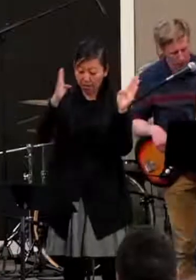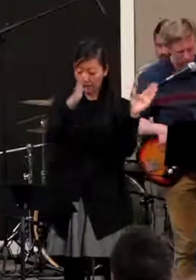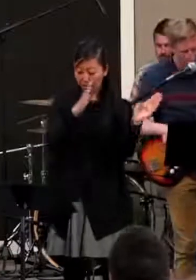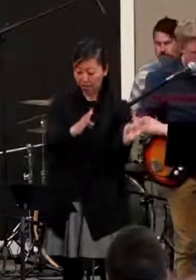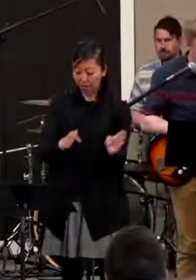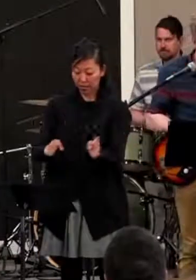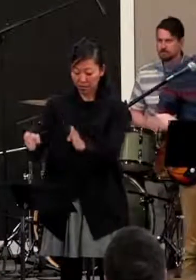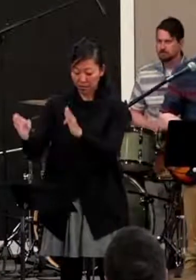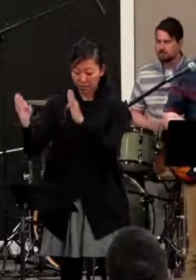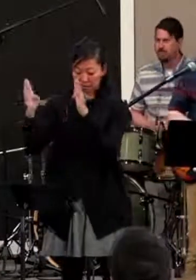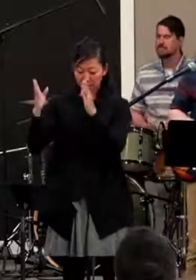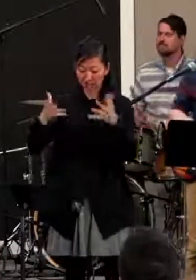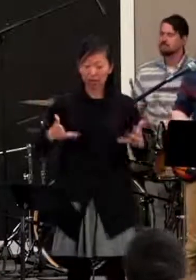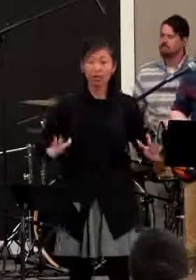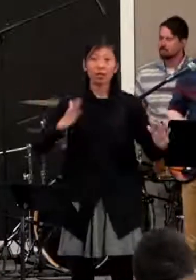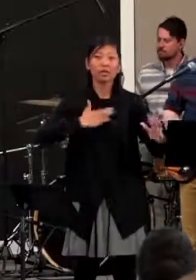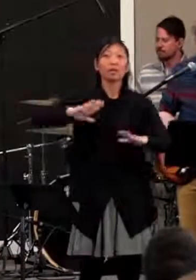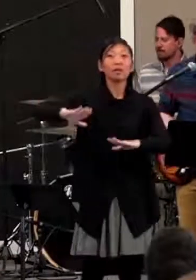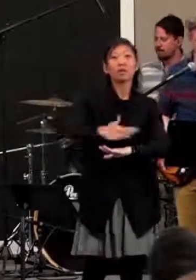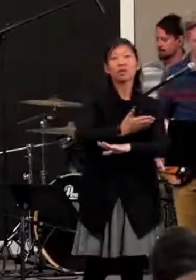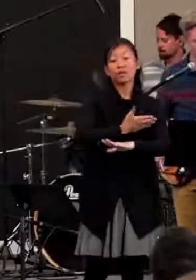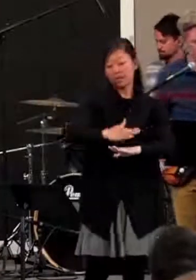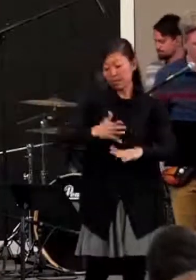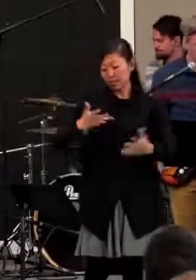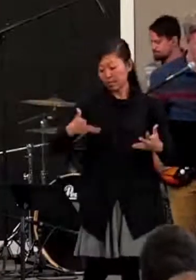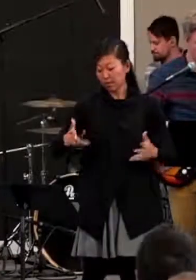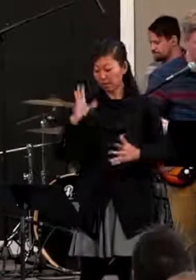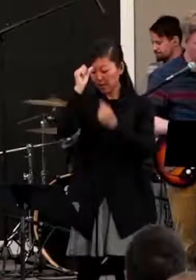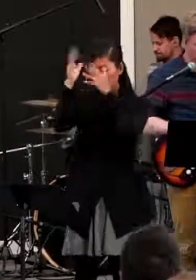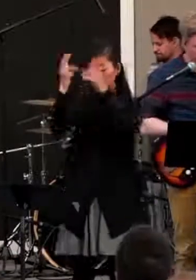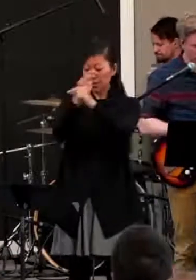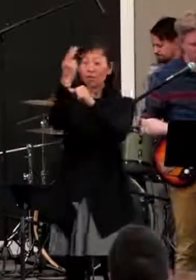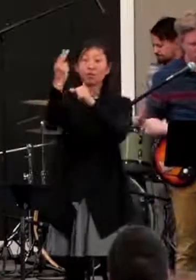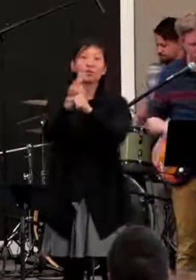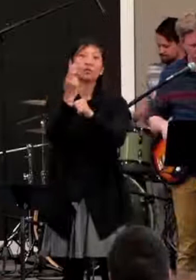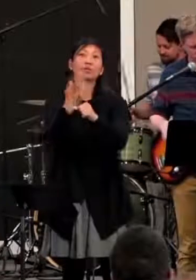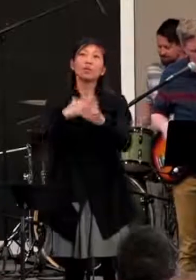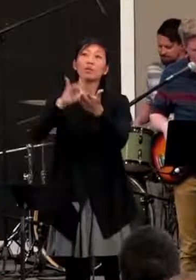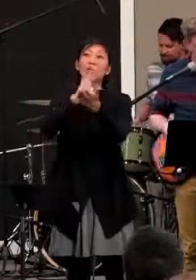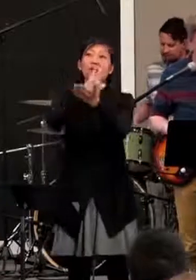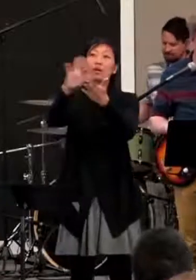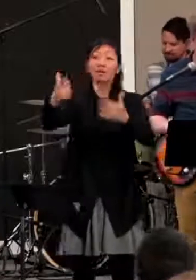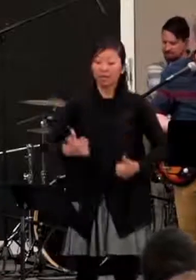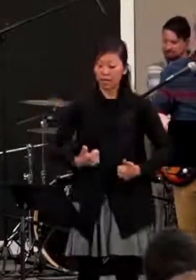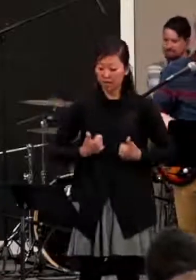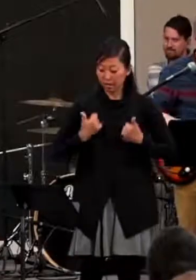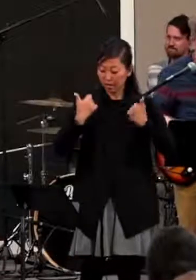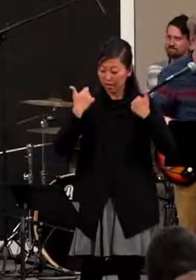Father, use my ring.